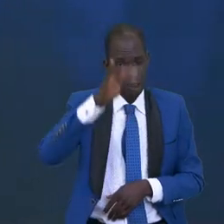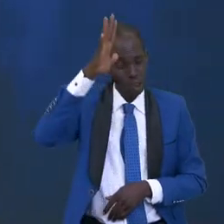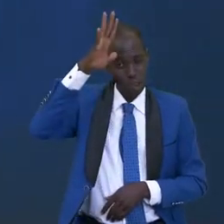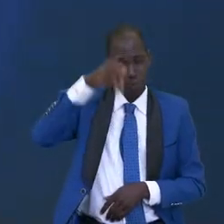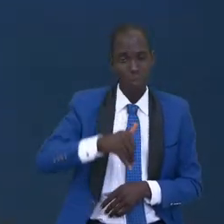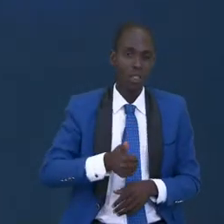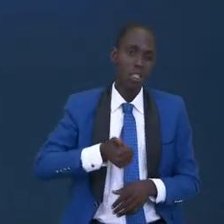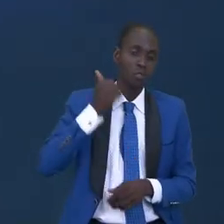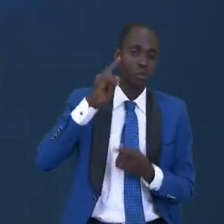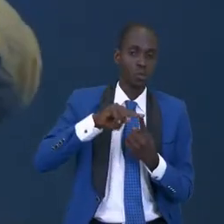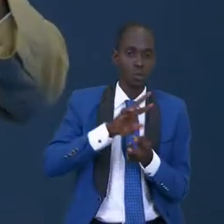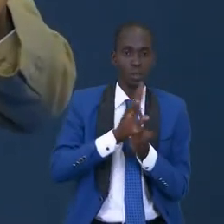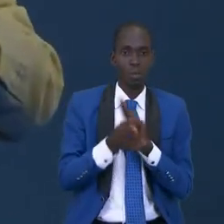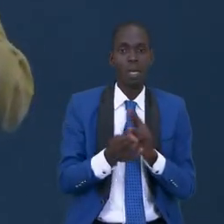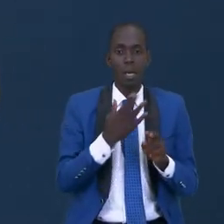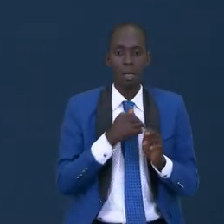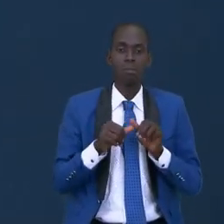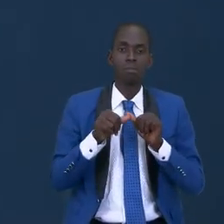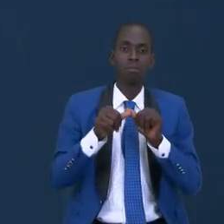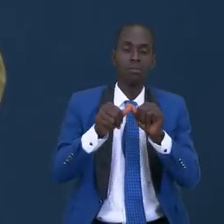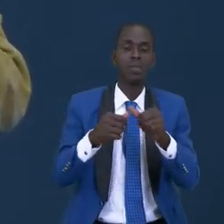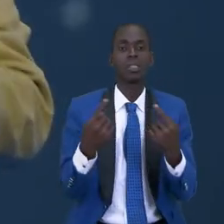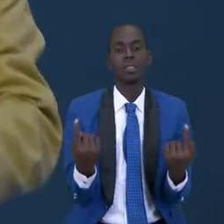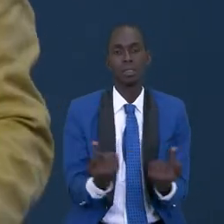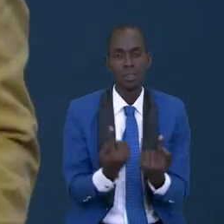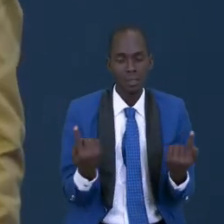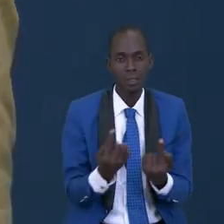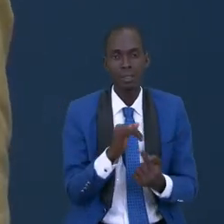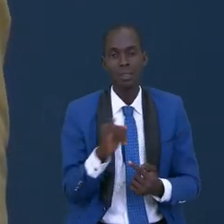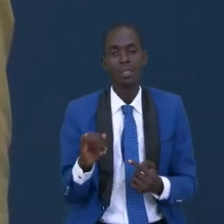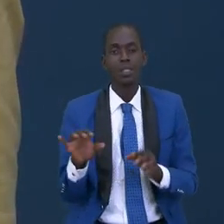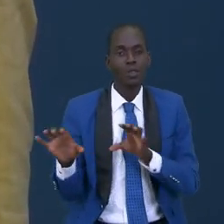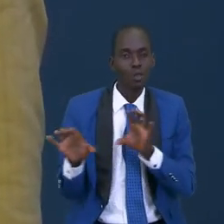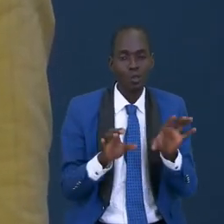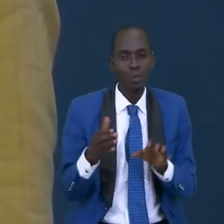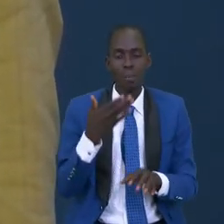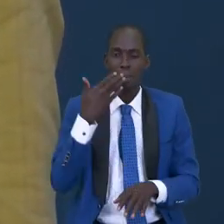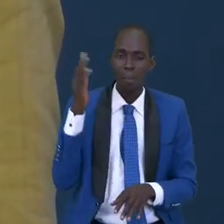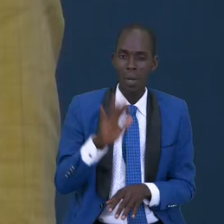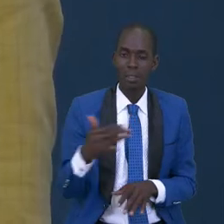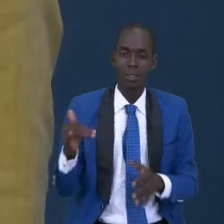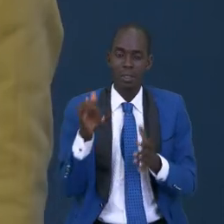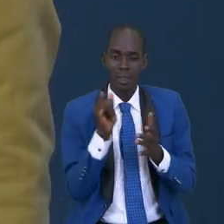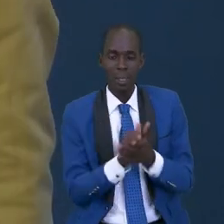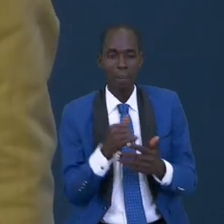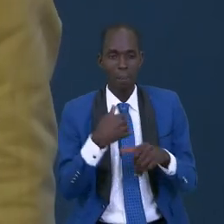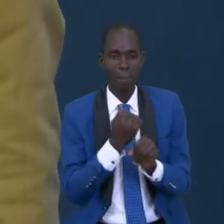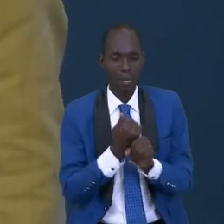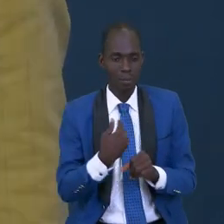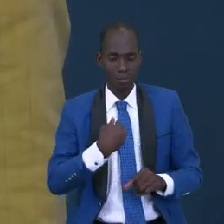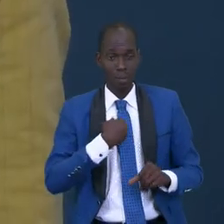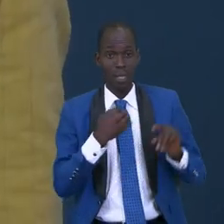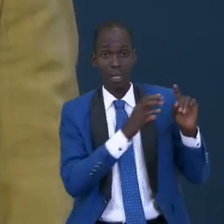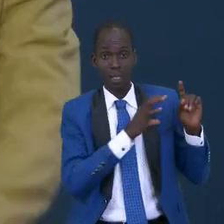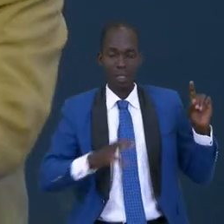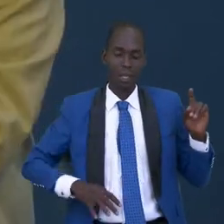you kept on doing the things that nails me afresh to